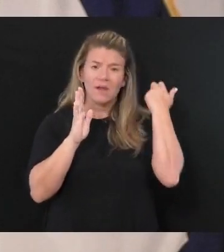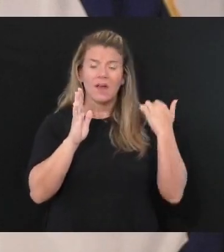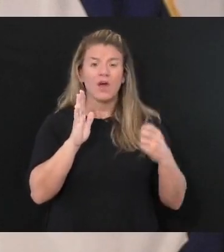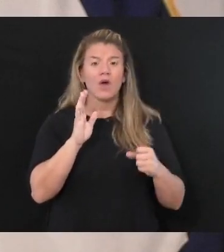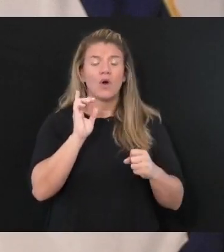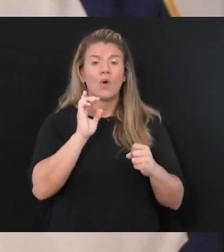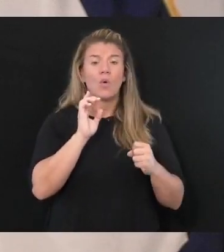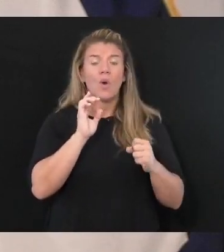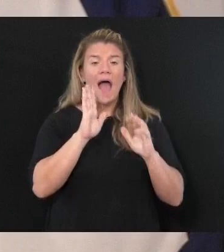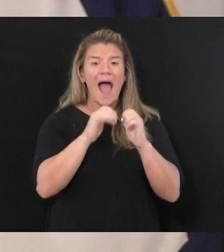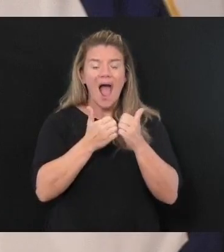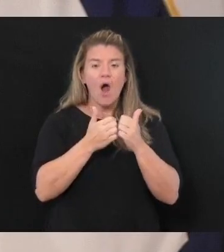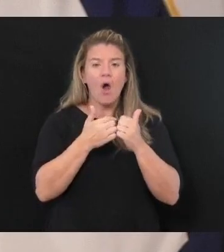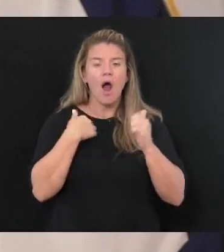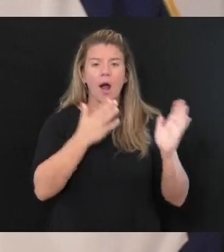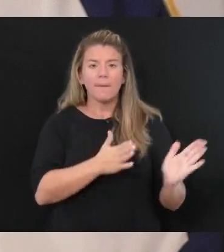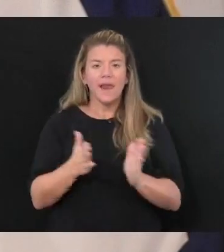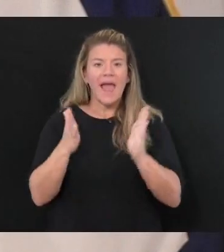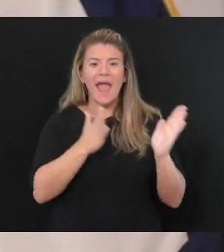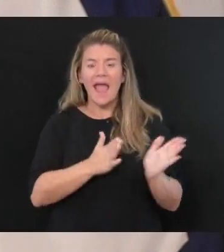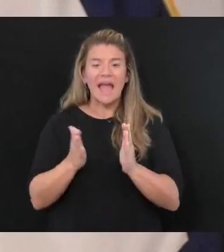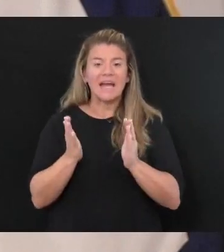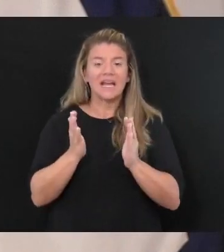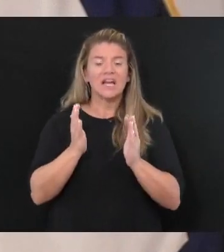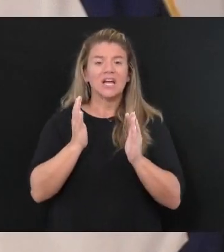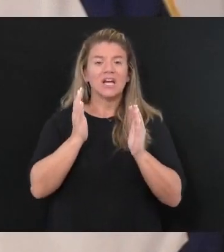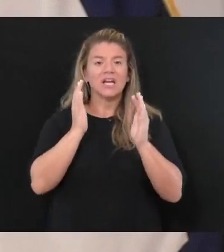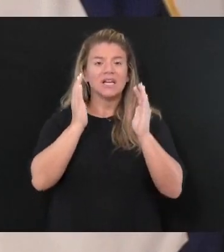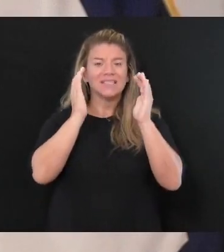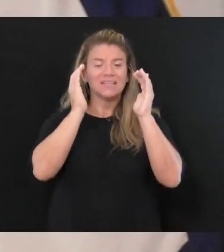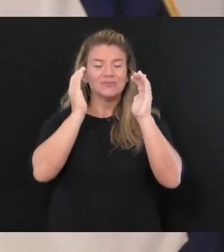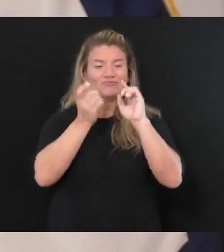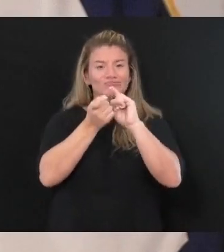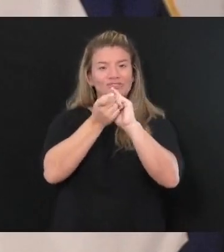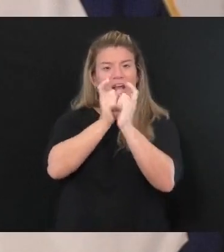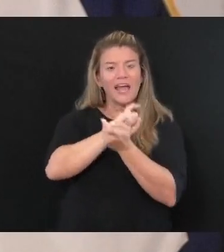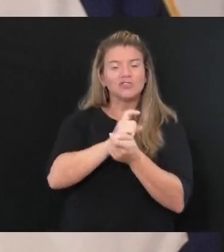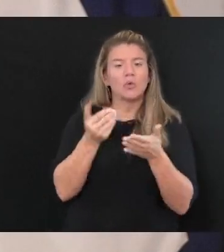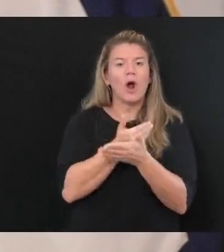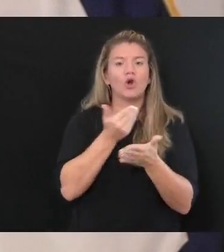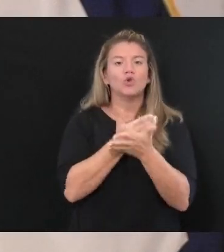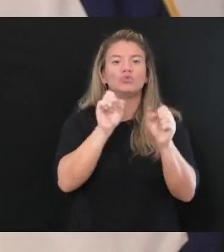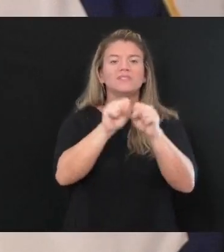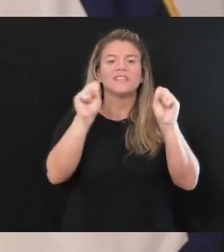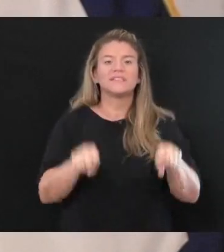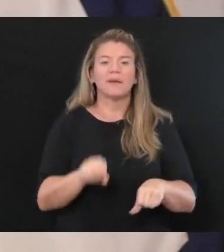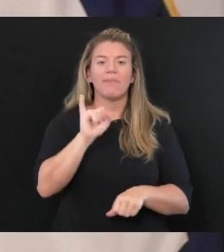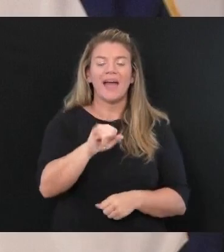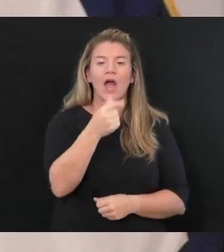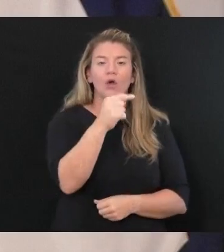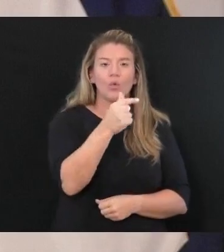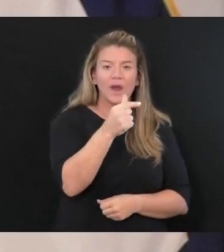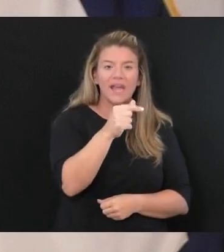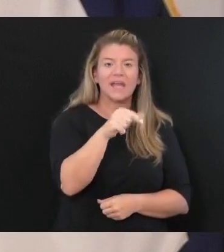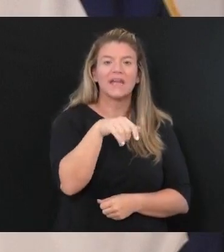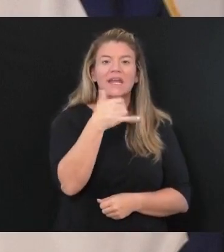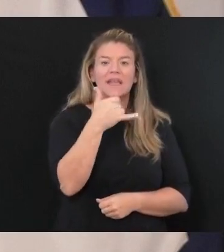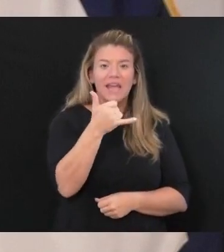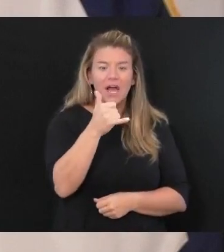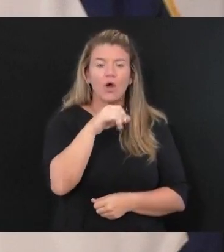how we're going to move into our green, yellow, orange, and red coding system for our